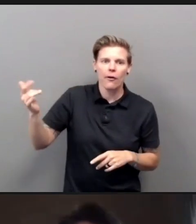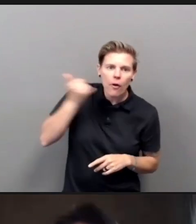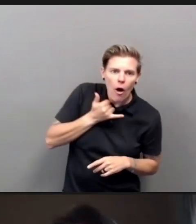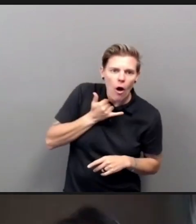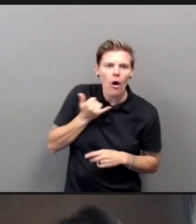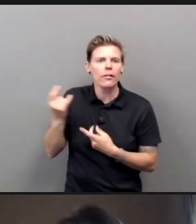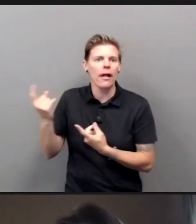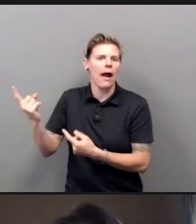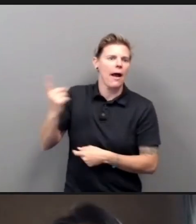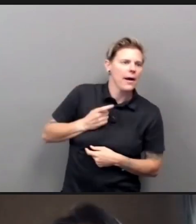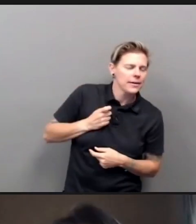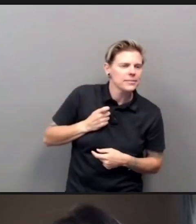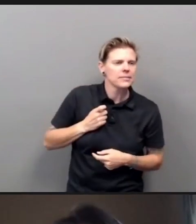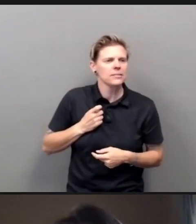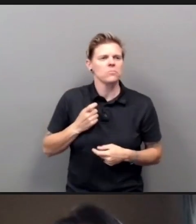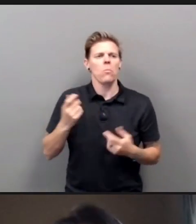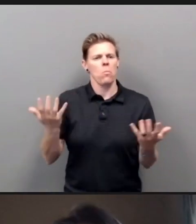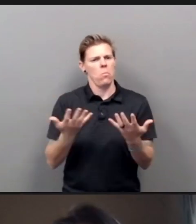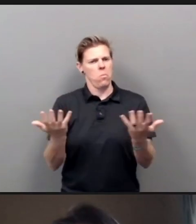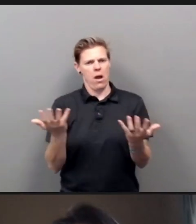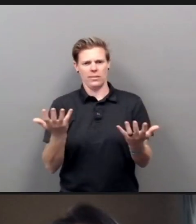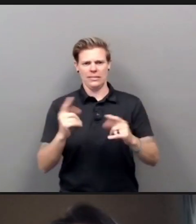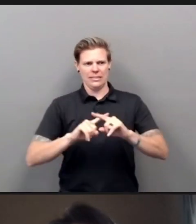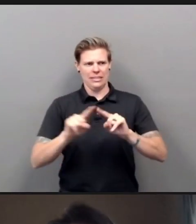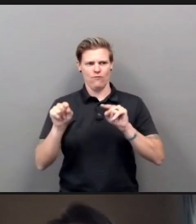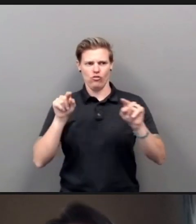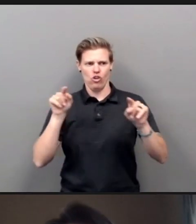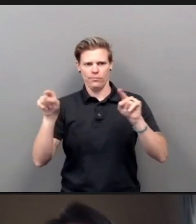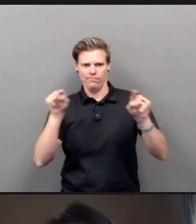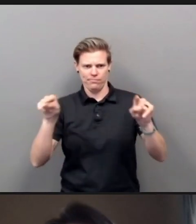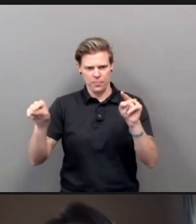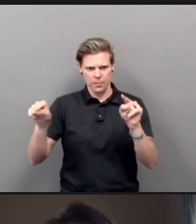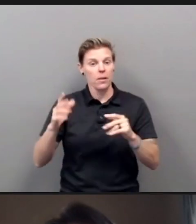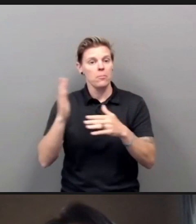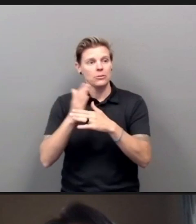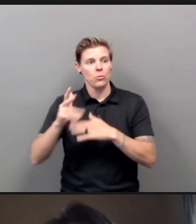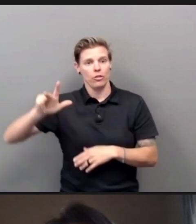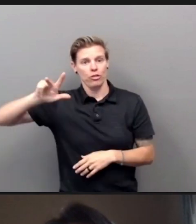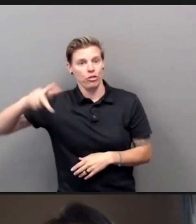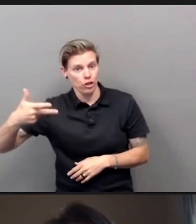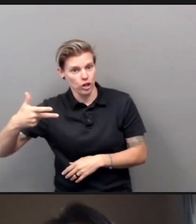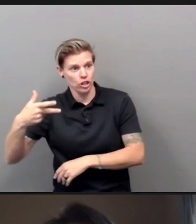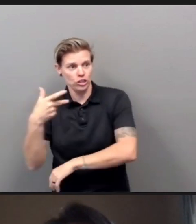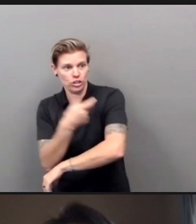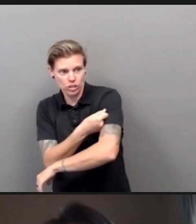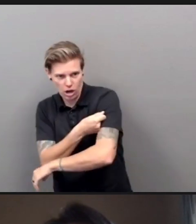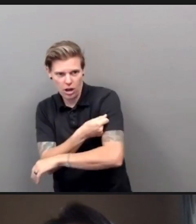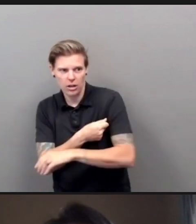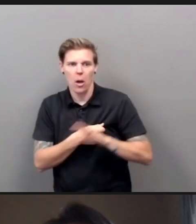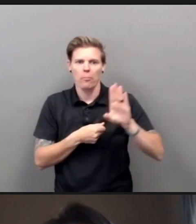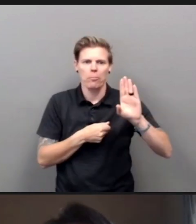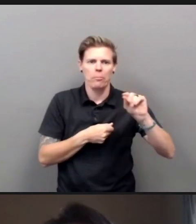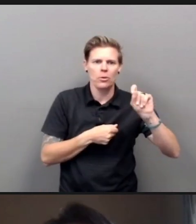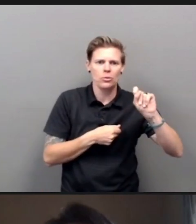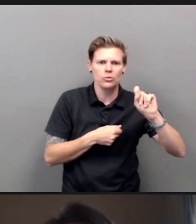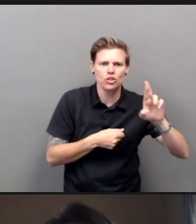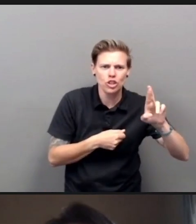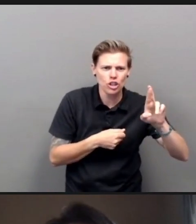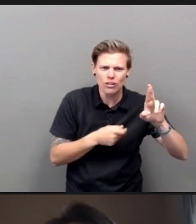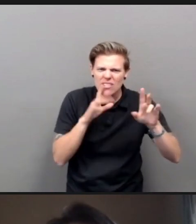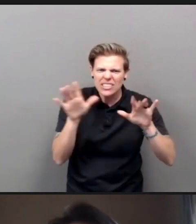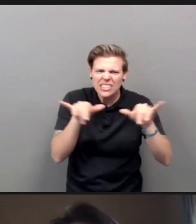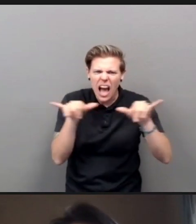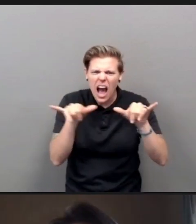a booster shot. Is there a difference? If so, can you explain it? Because sometimes we hear those terms used interchangeably throughout